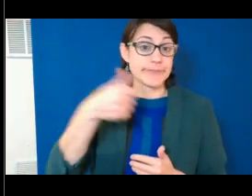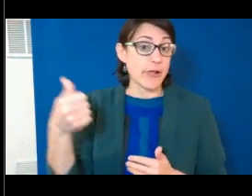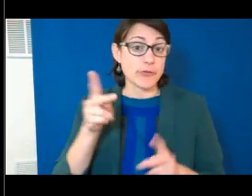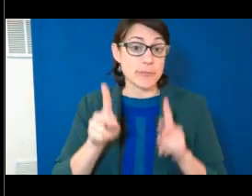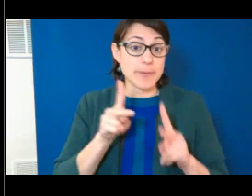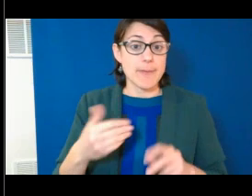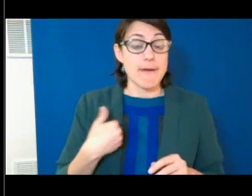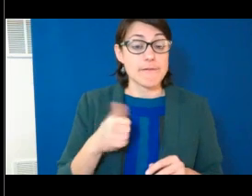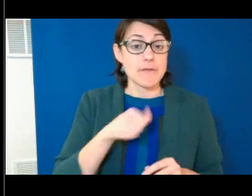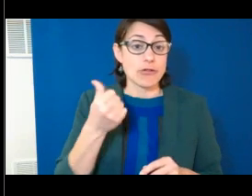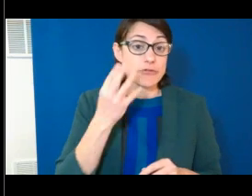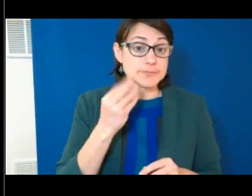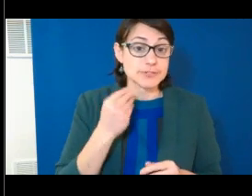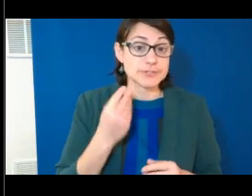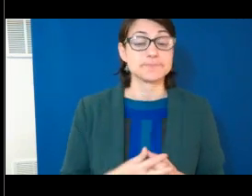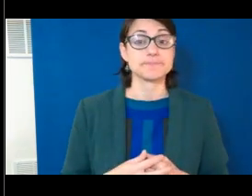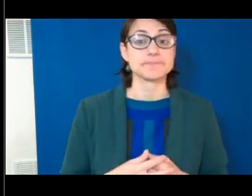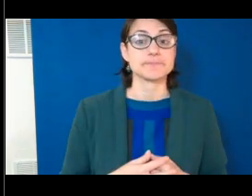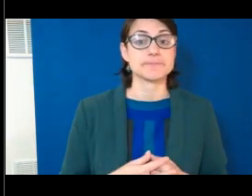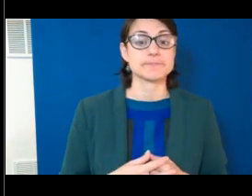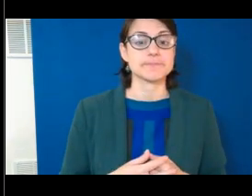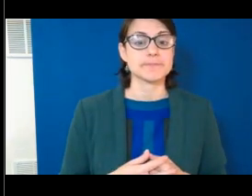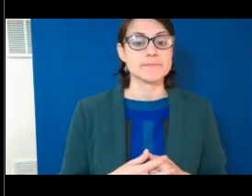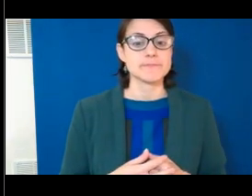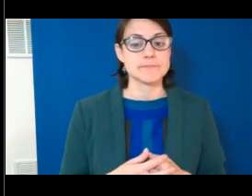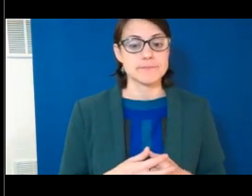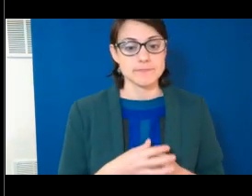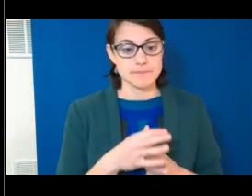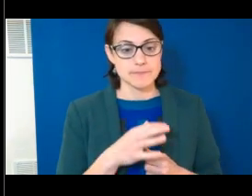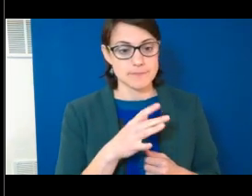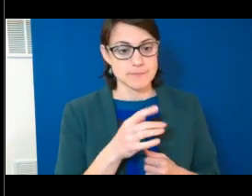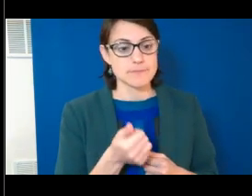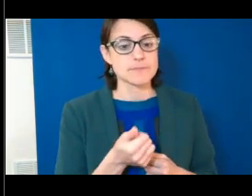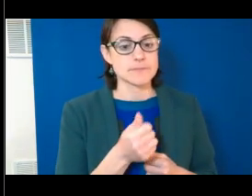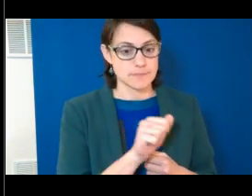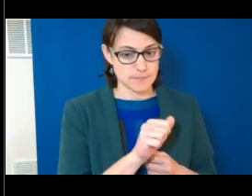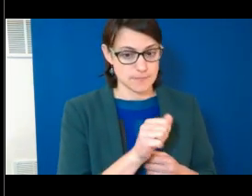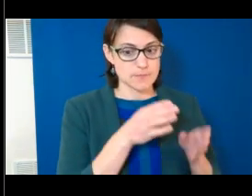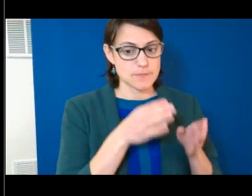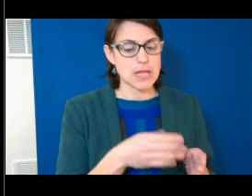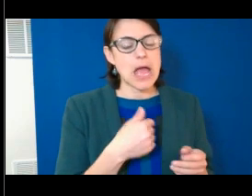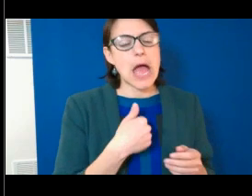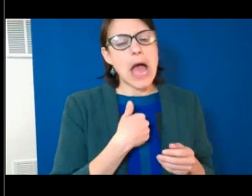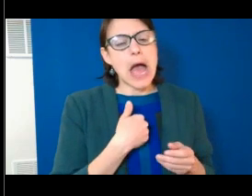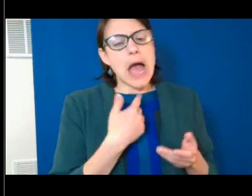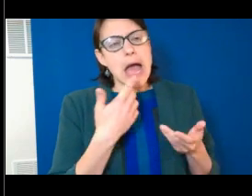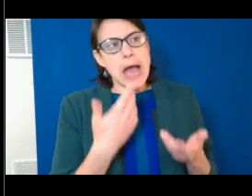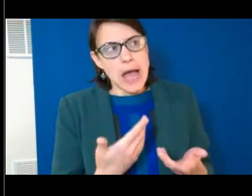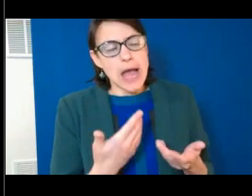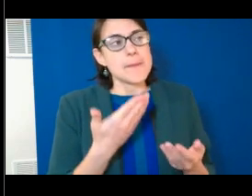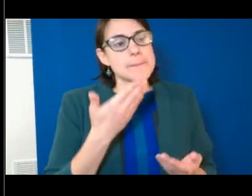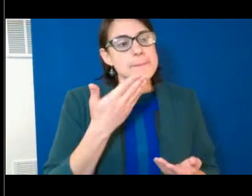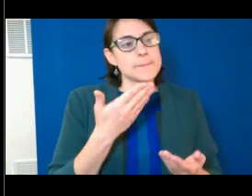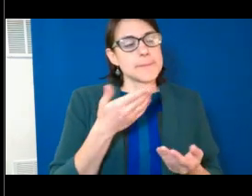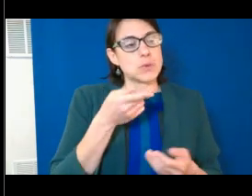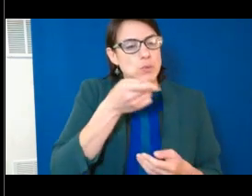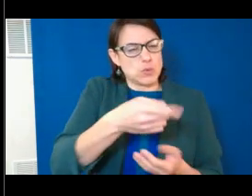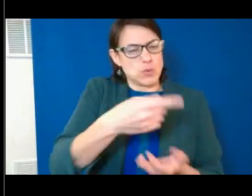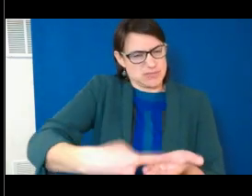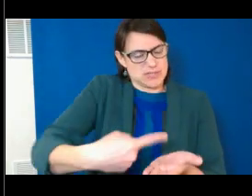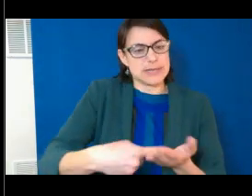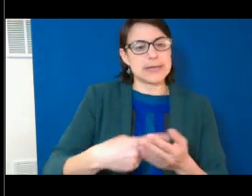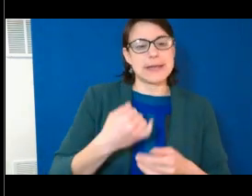I'm not sure. I'm going to get to maybe a different kernel of this. And if you're talking about sort of the institutional policy around